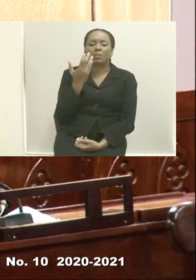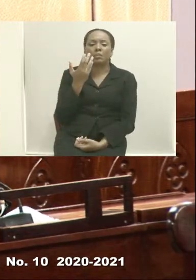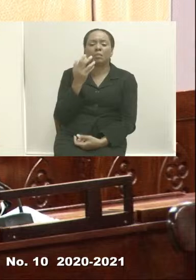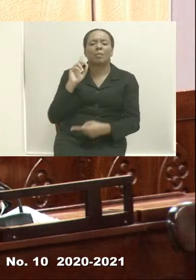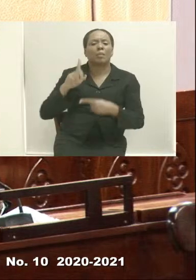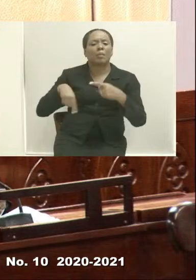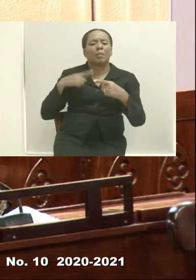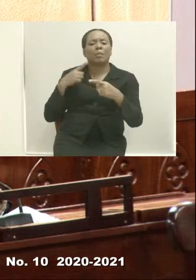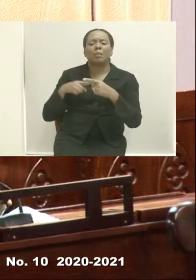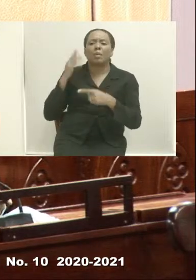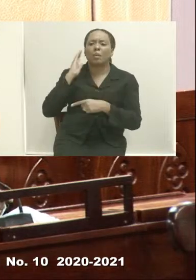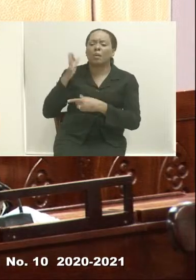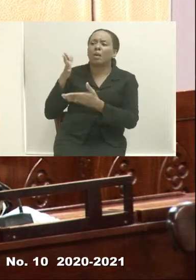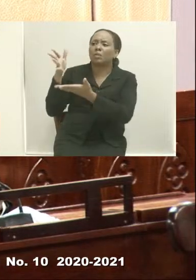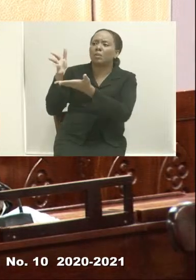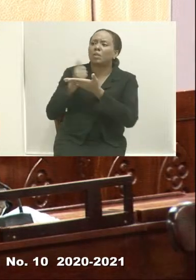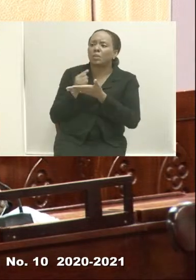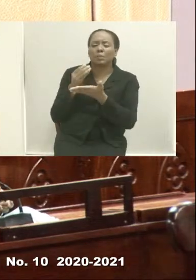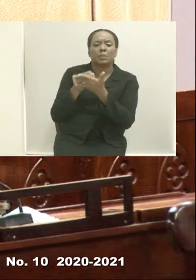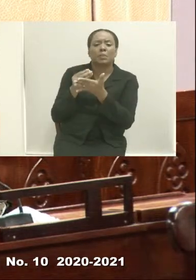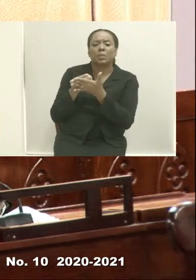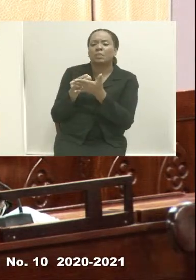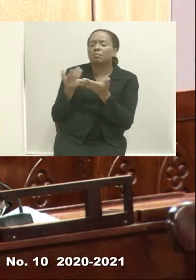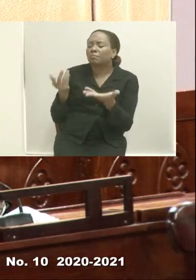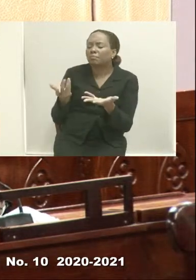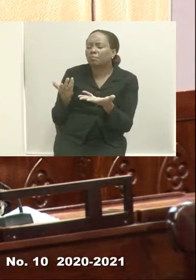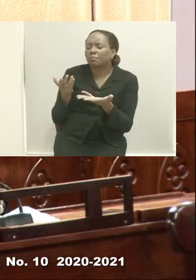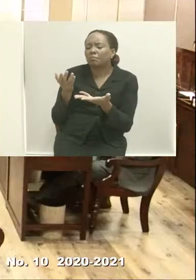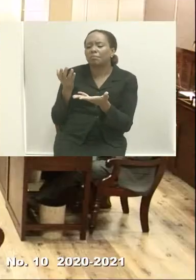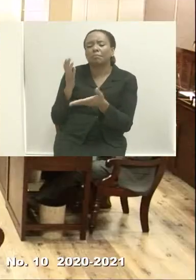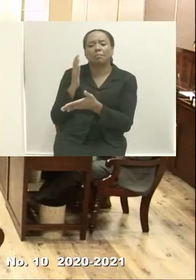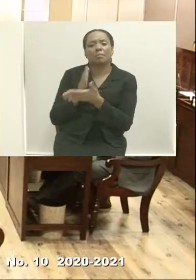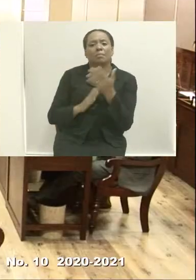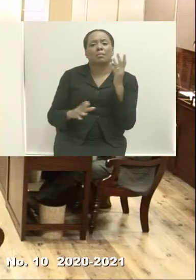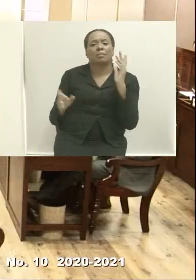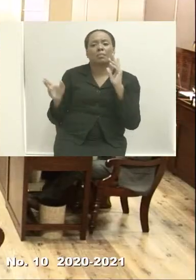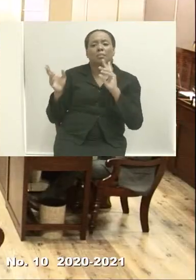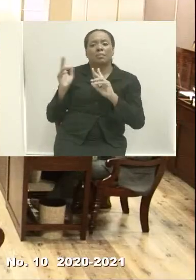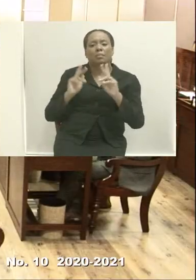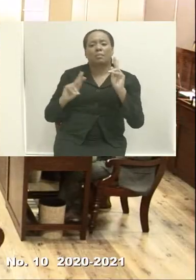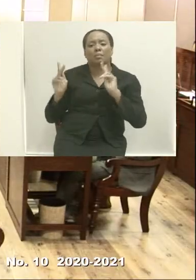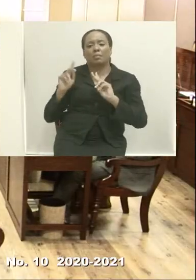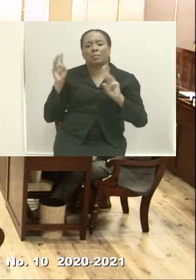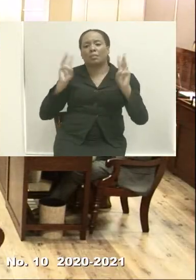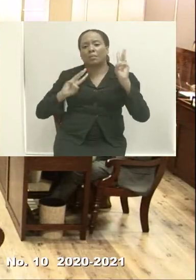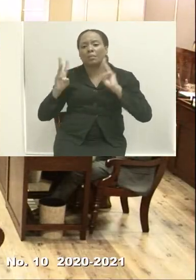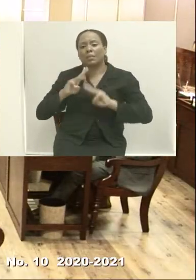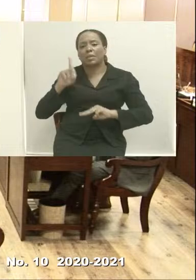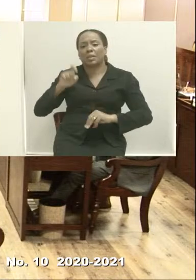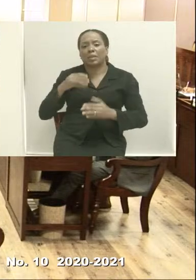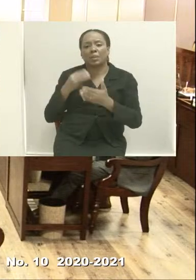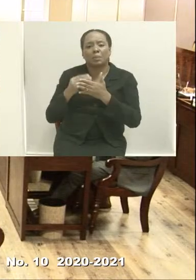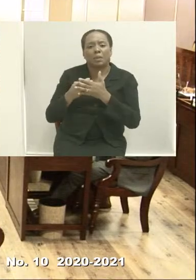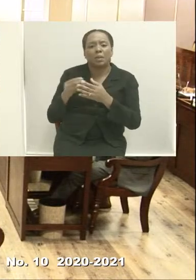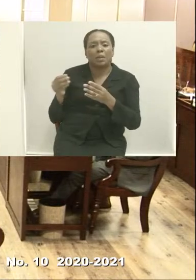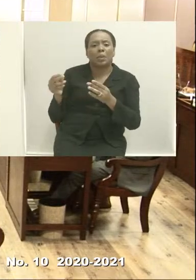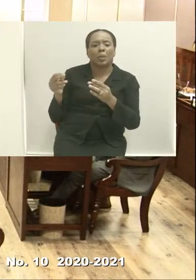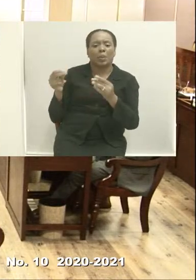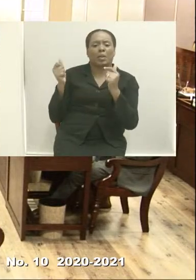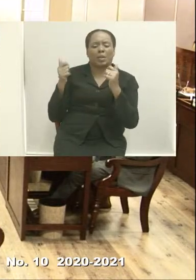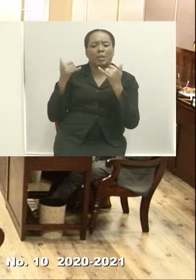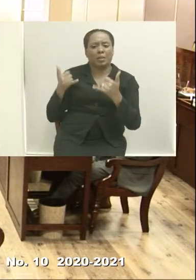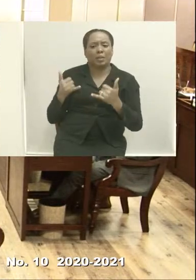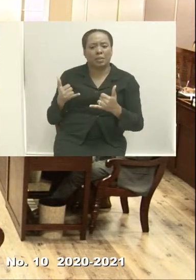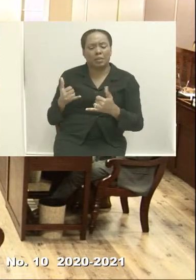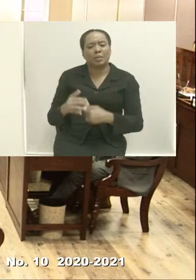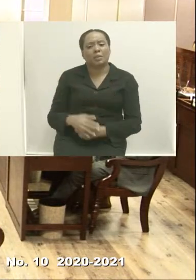receive the payment, because some of them have been concerned that they've needed it urgently to assist them during this period, and they have